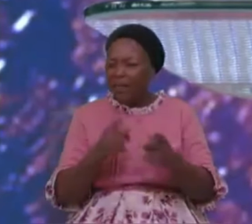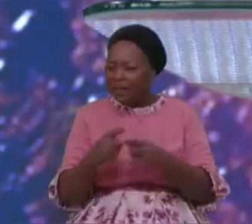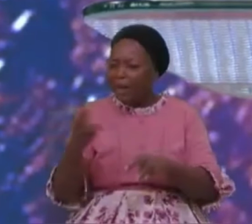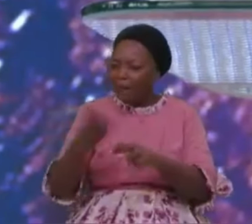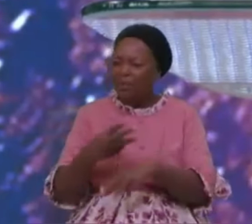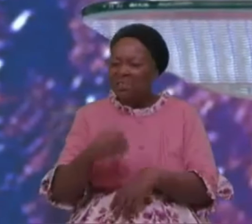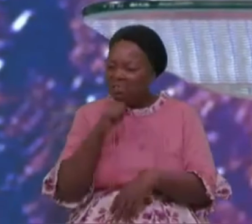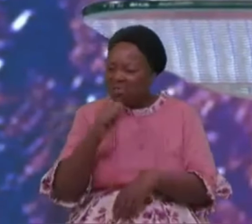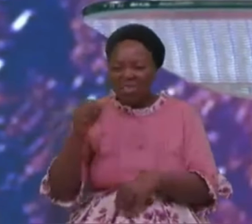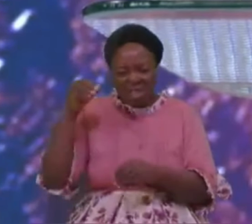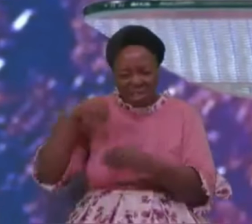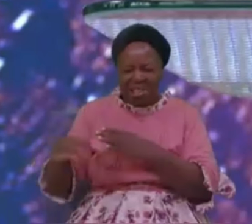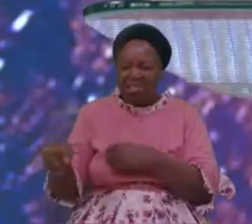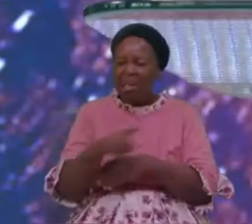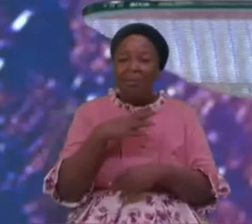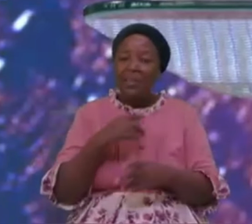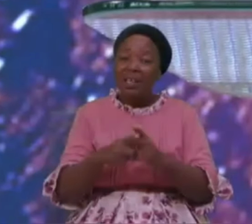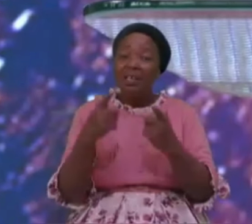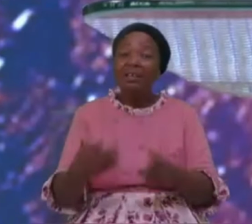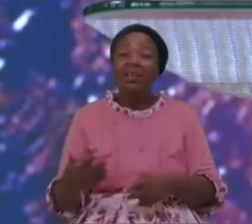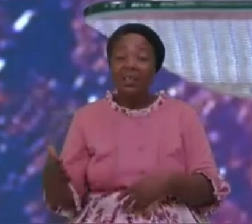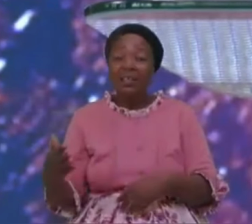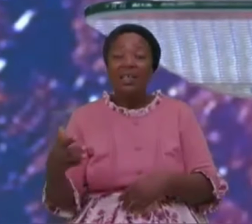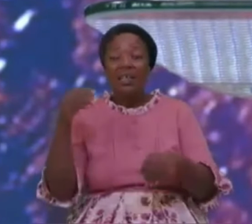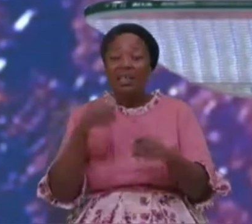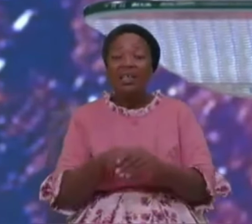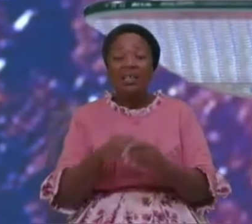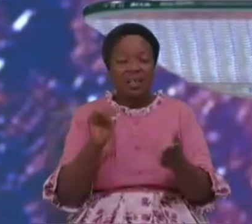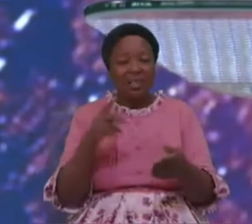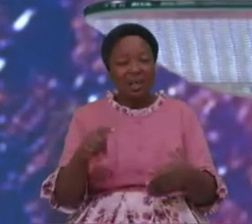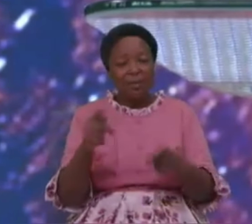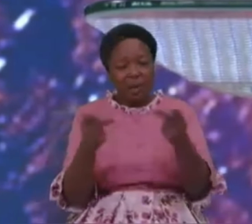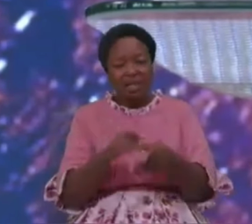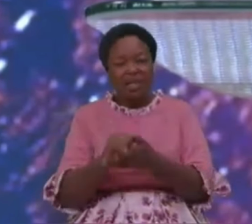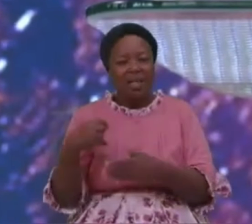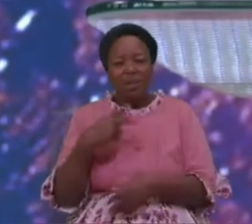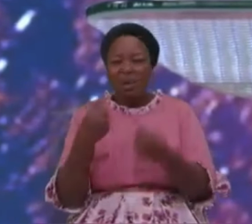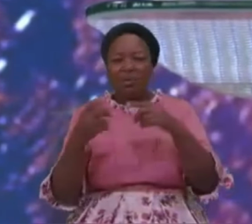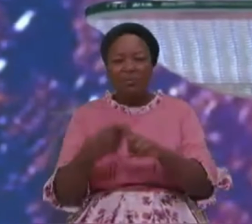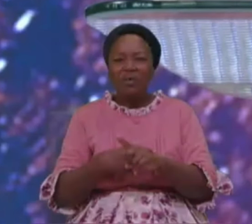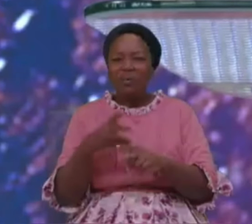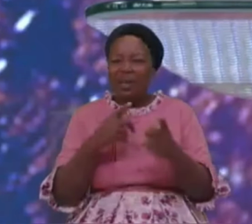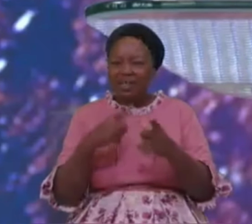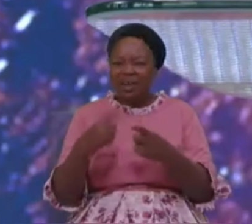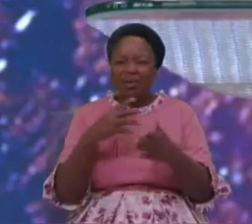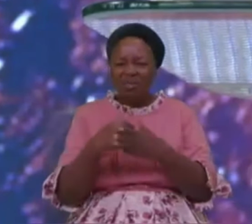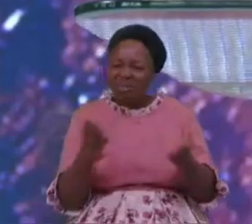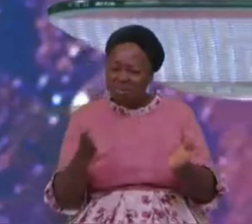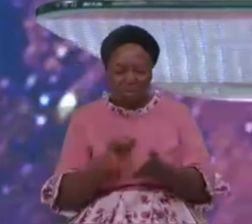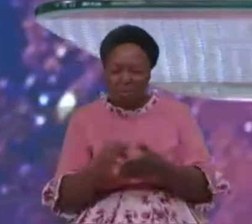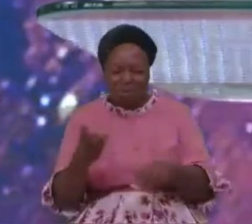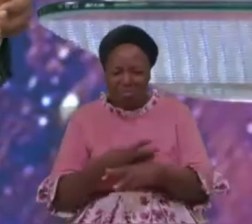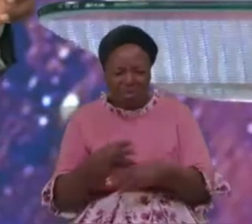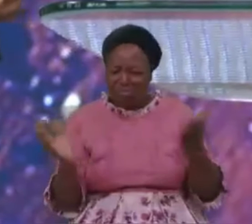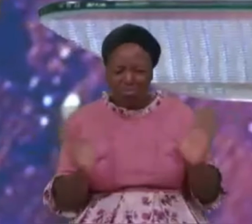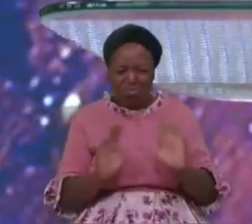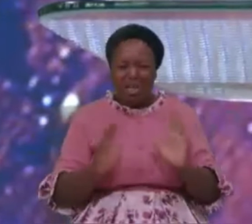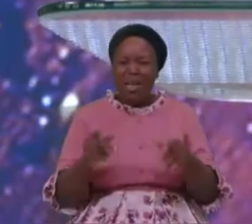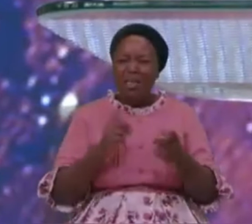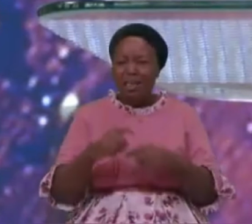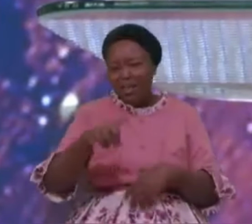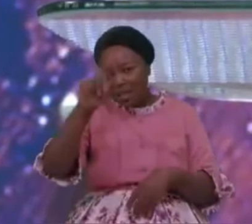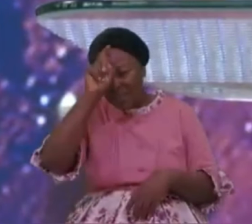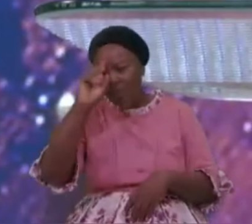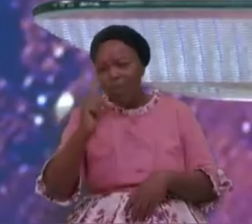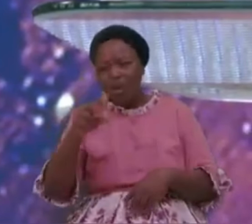the in thing. The great thing in Midian, construction and all that, that's not the great thing in Midian. But Egypt, where Moses